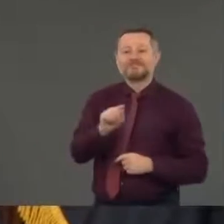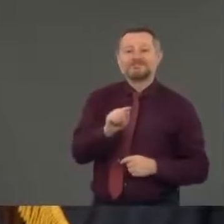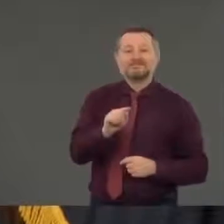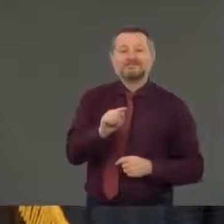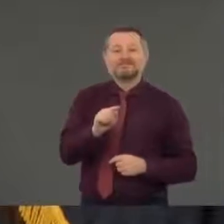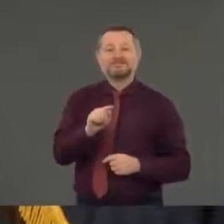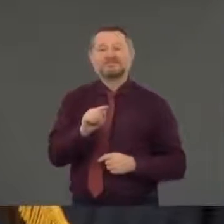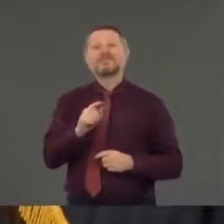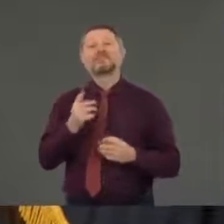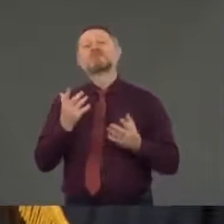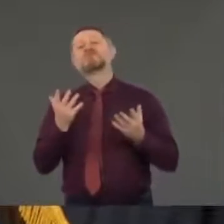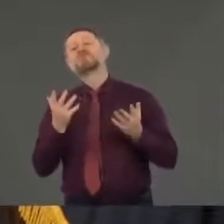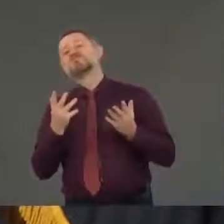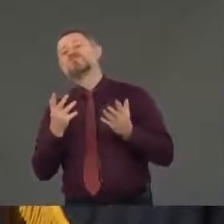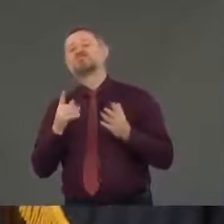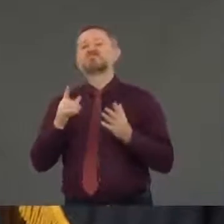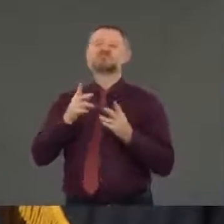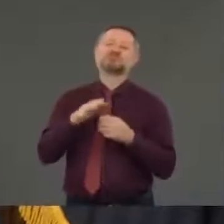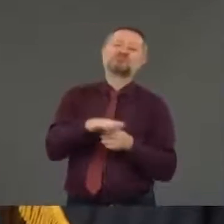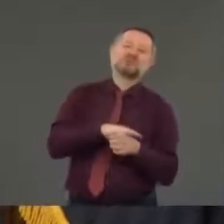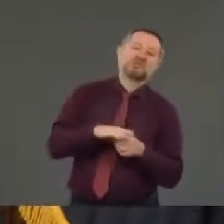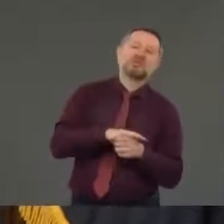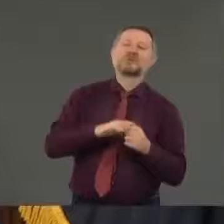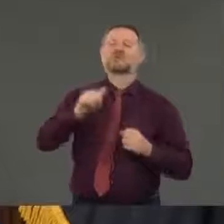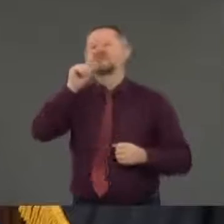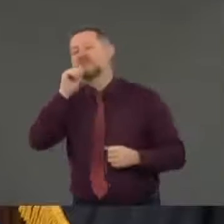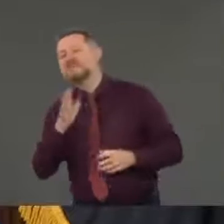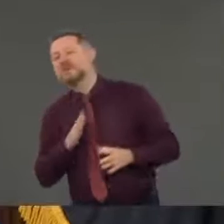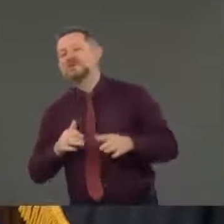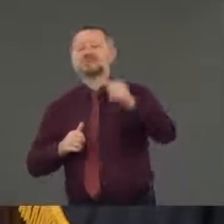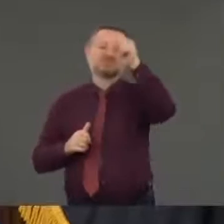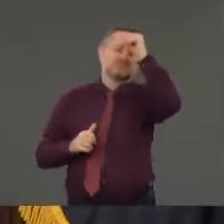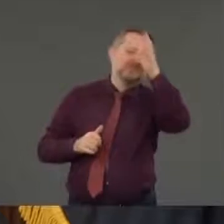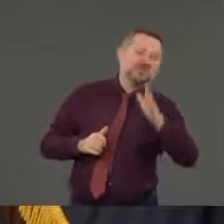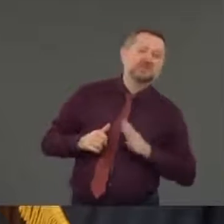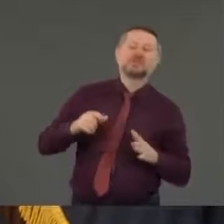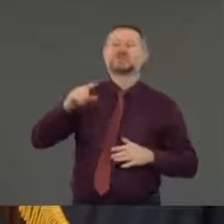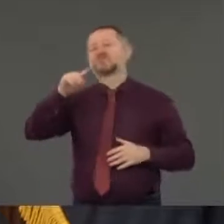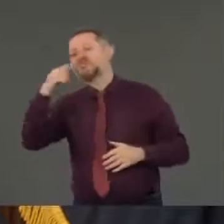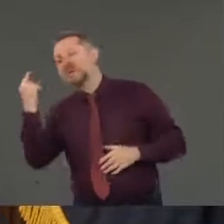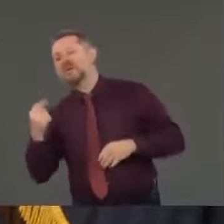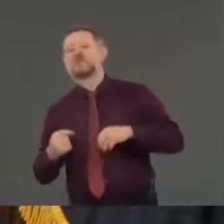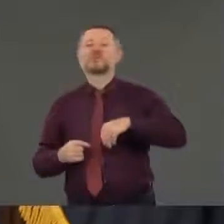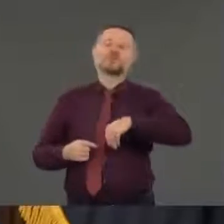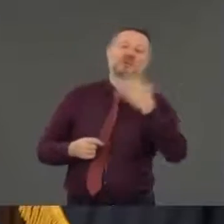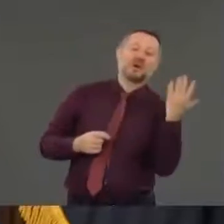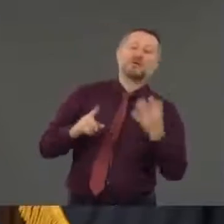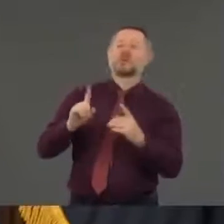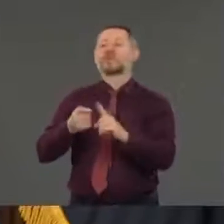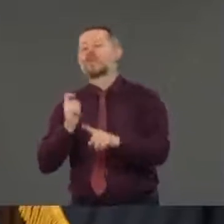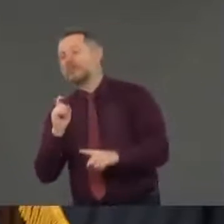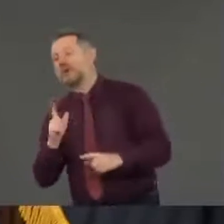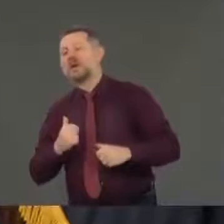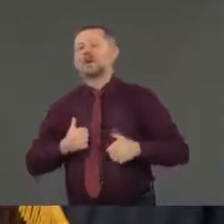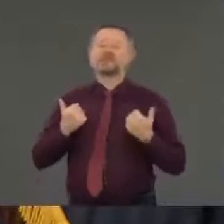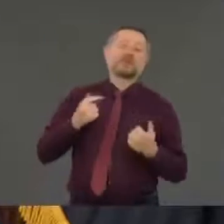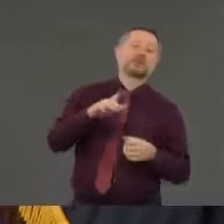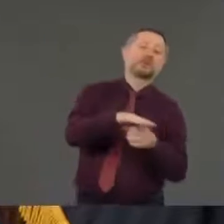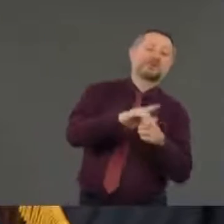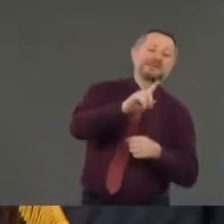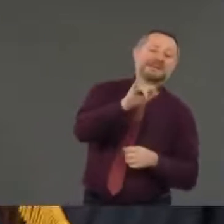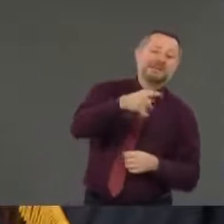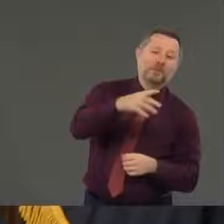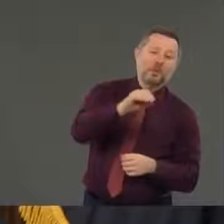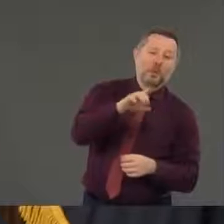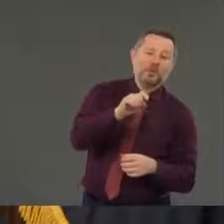protected. You're a woman, your ethnicity, where you live, your zip code,